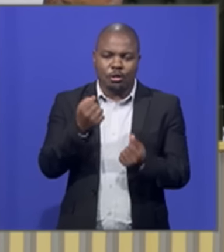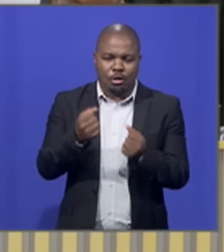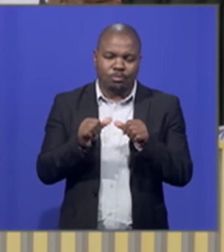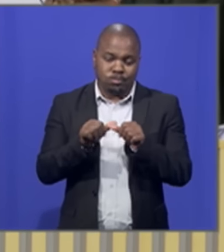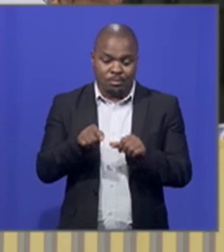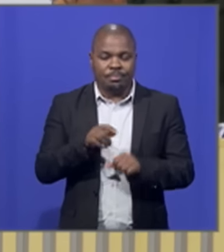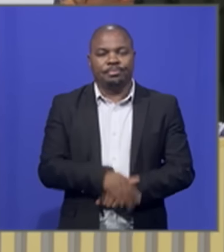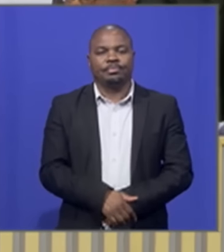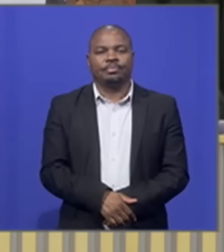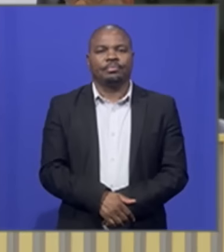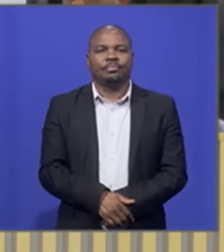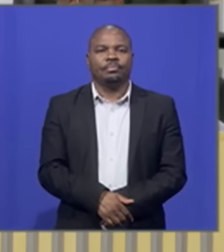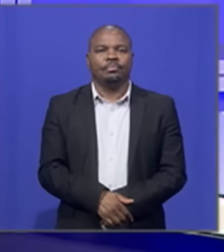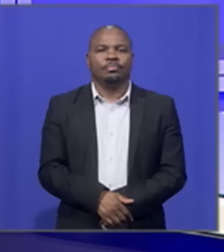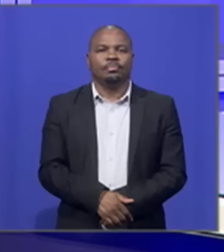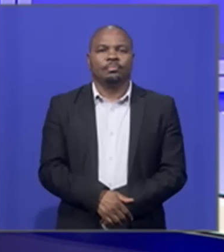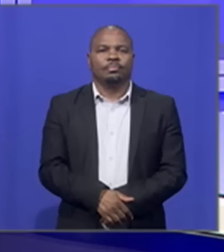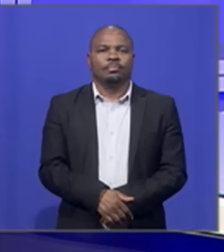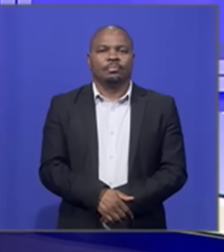pele.